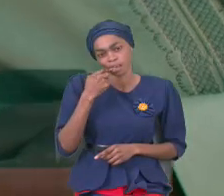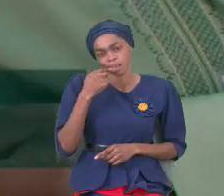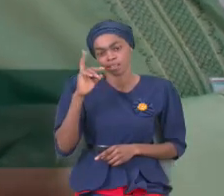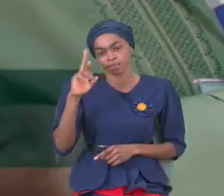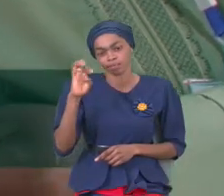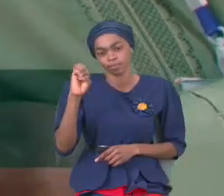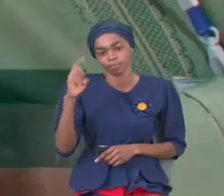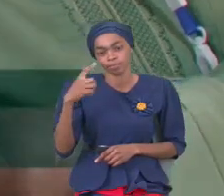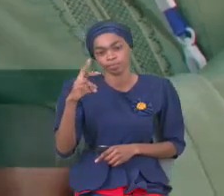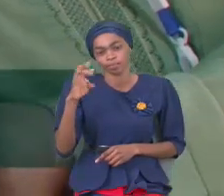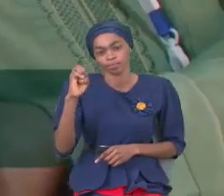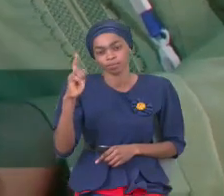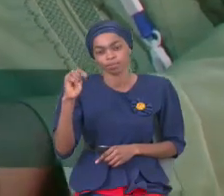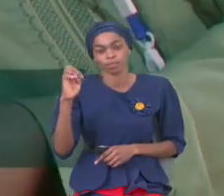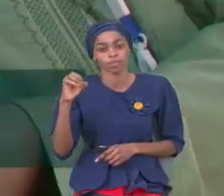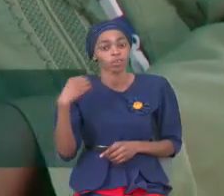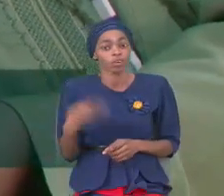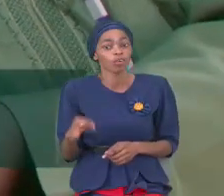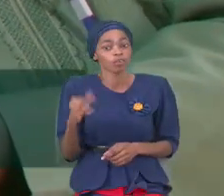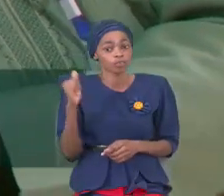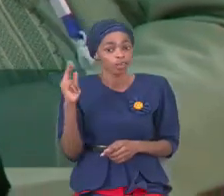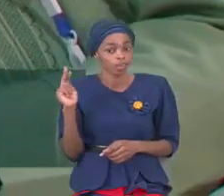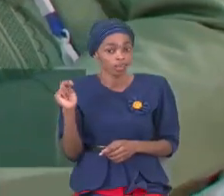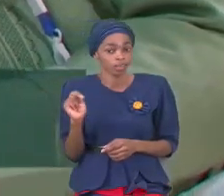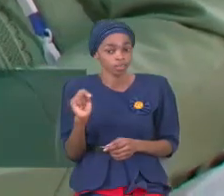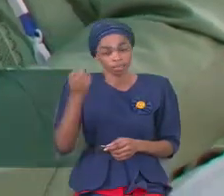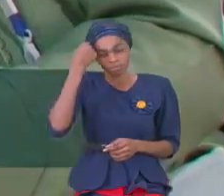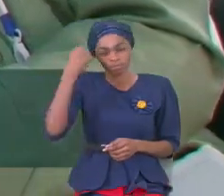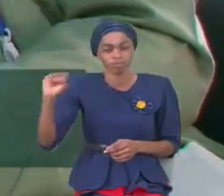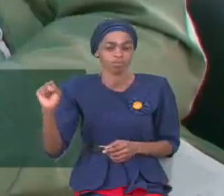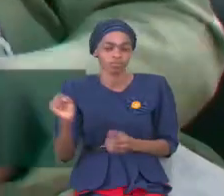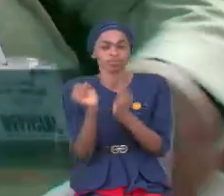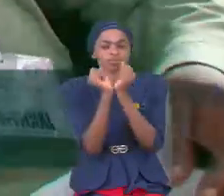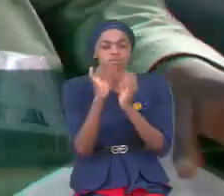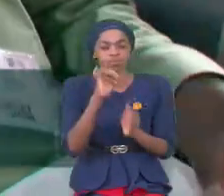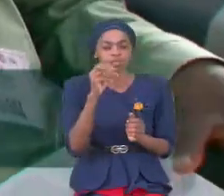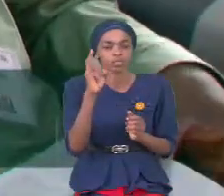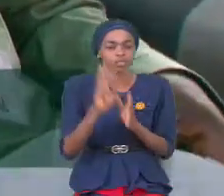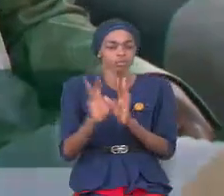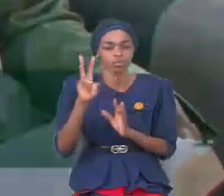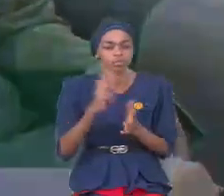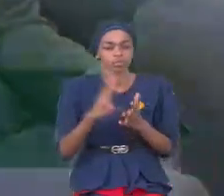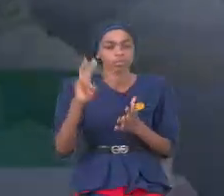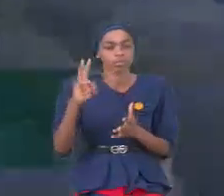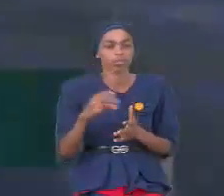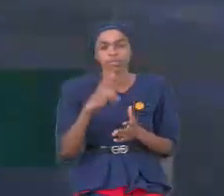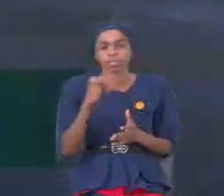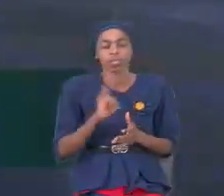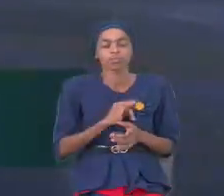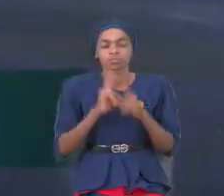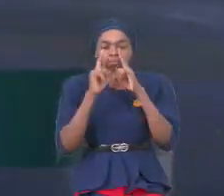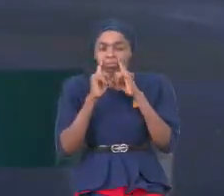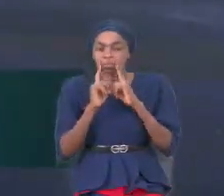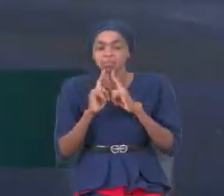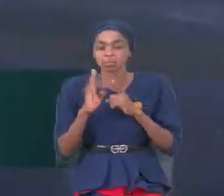at Jonah chapter 2, and I'm reading from verse 2. It says in verse 2, and said, I cried by reason of my